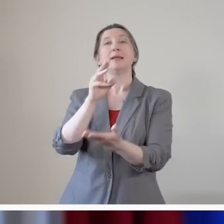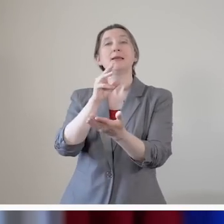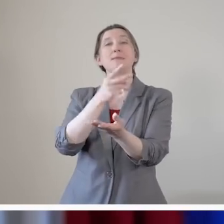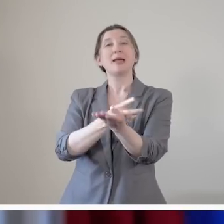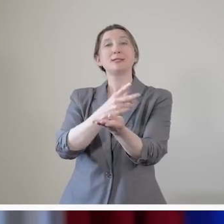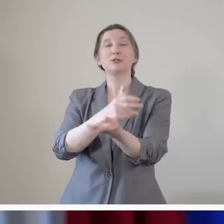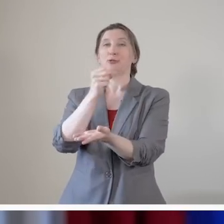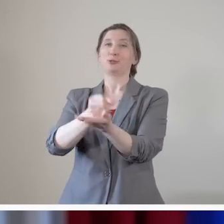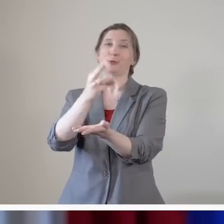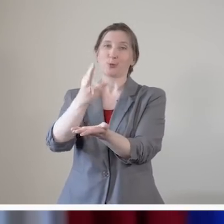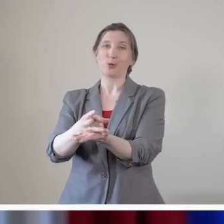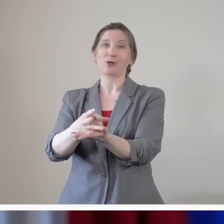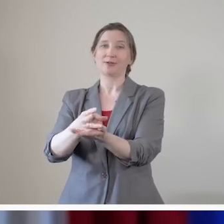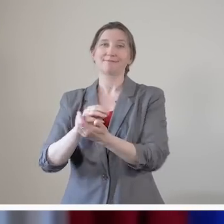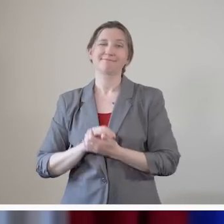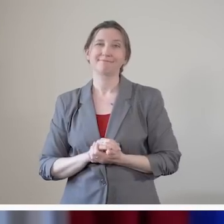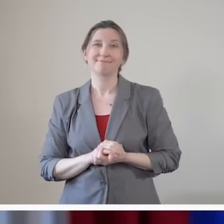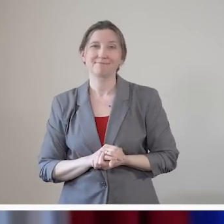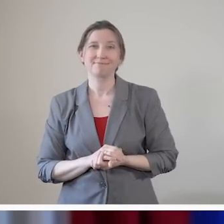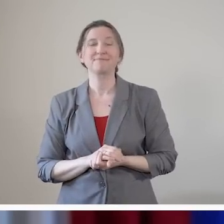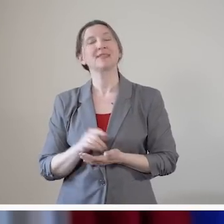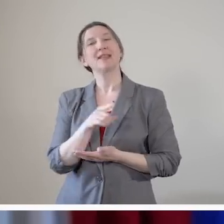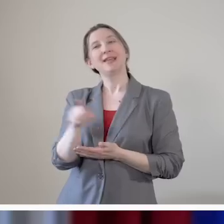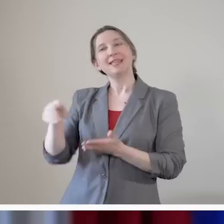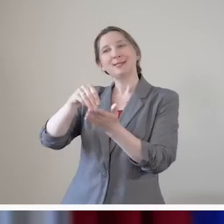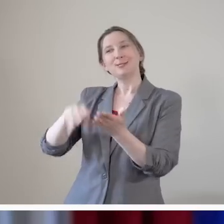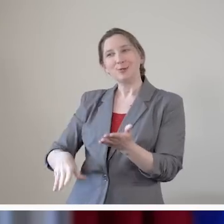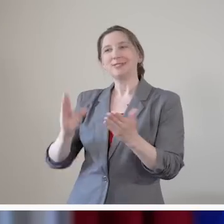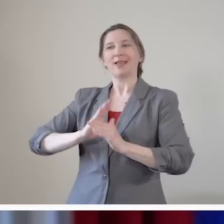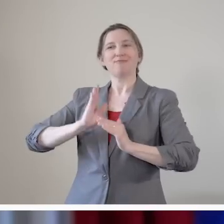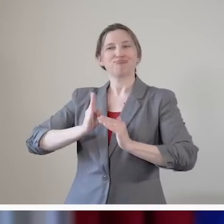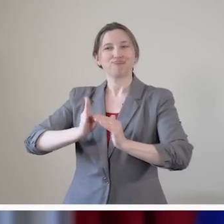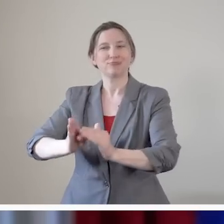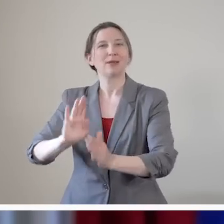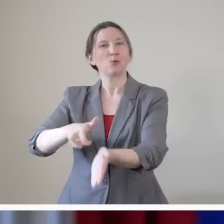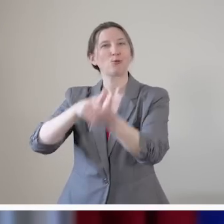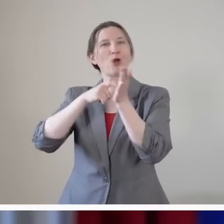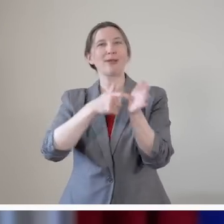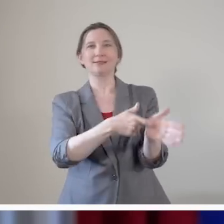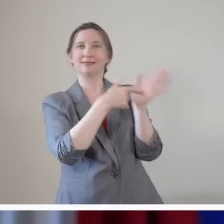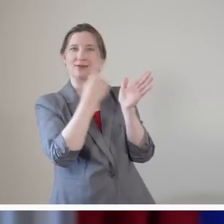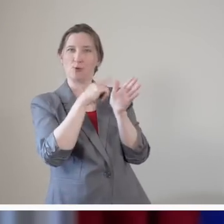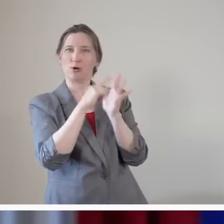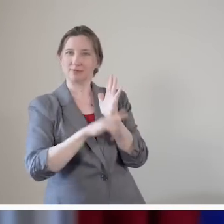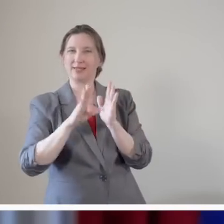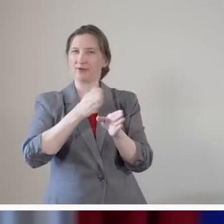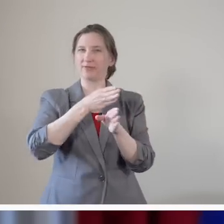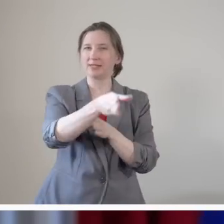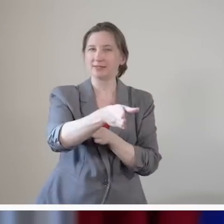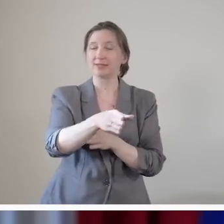Work. These scholars have successfully completed the requirements of their respective course of study. Upon